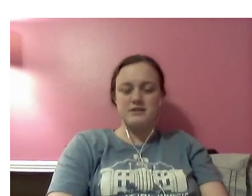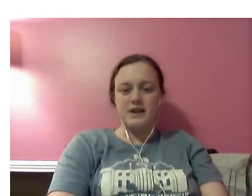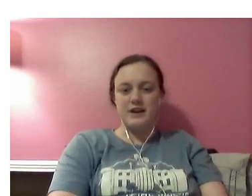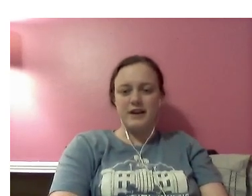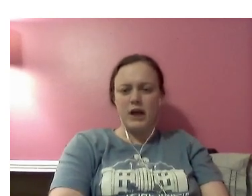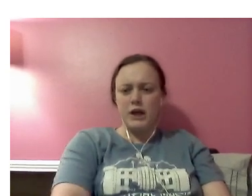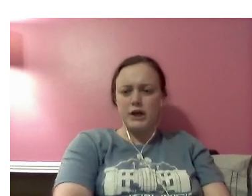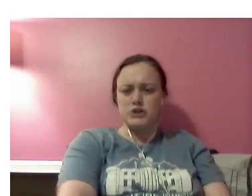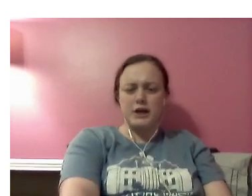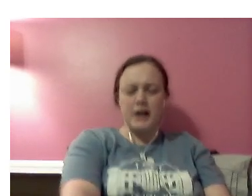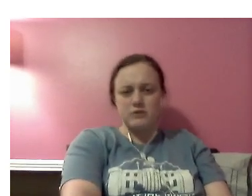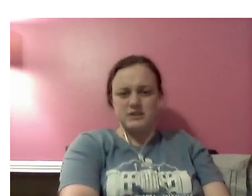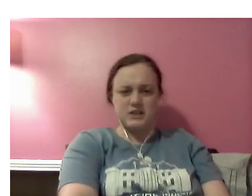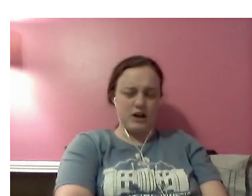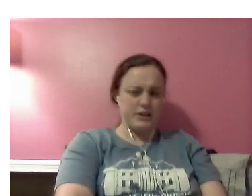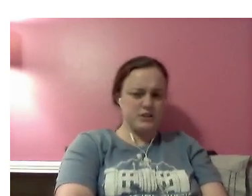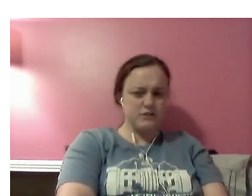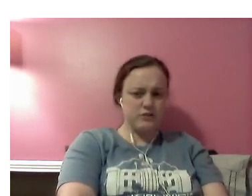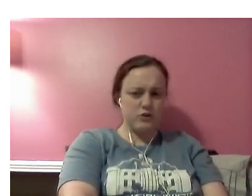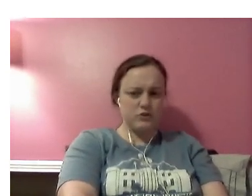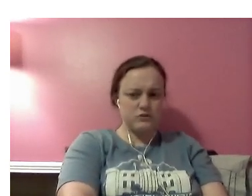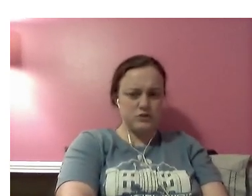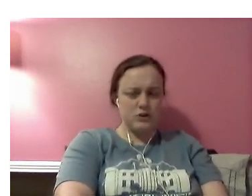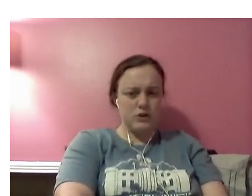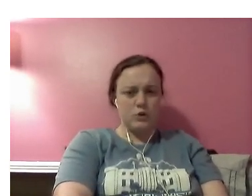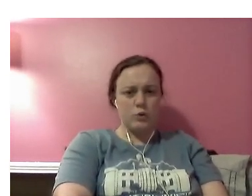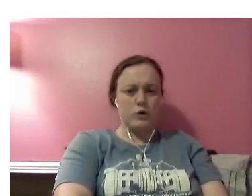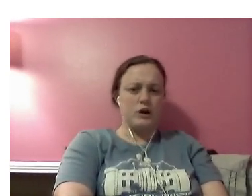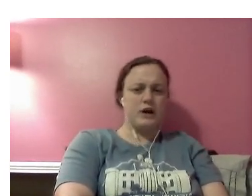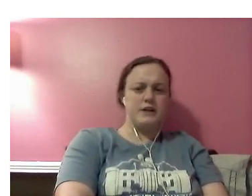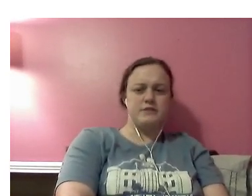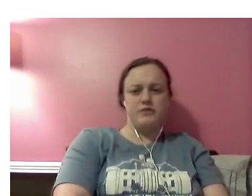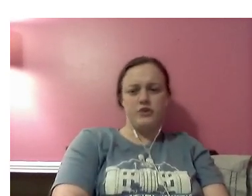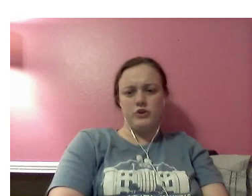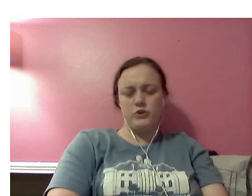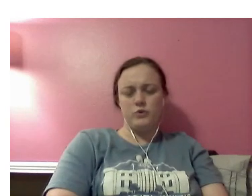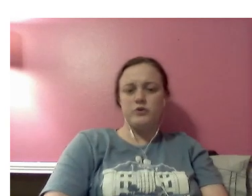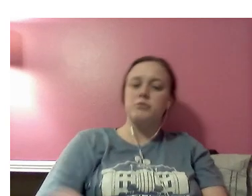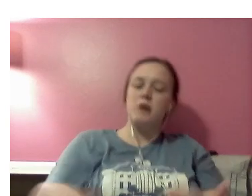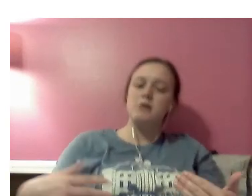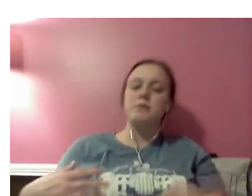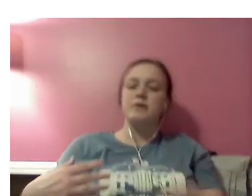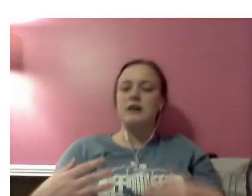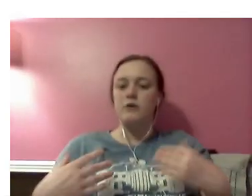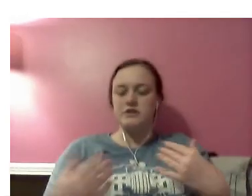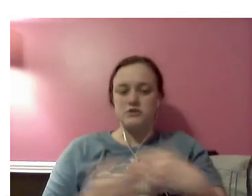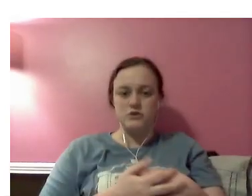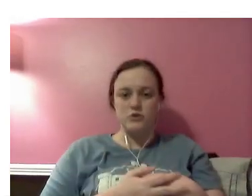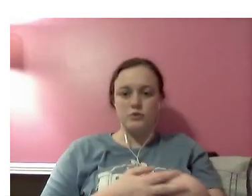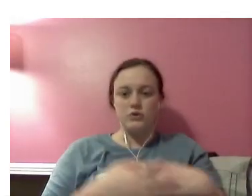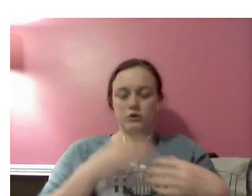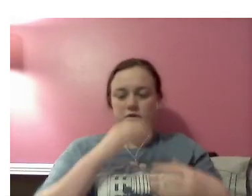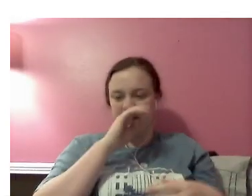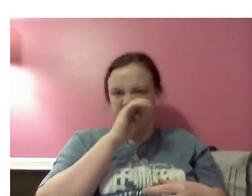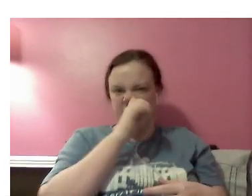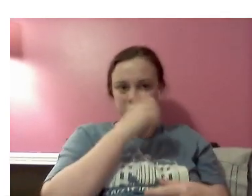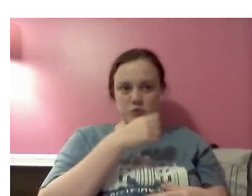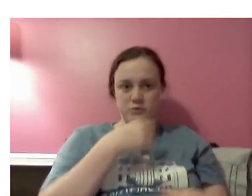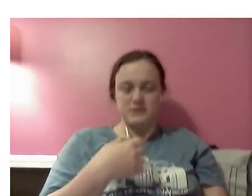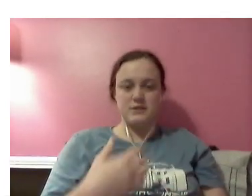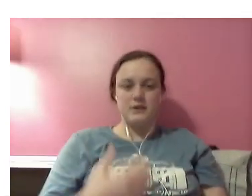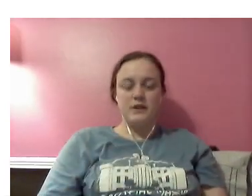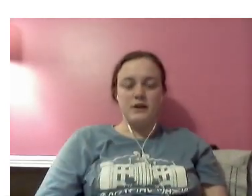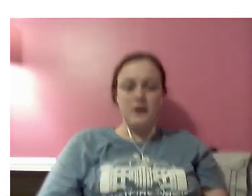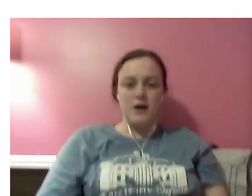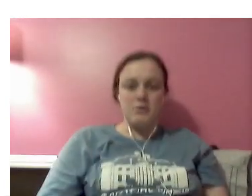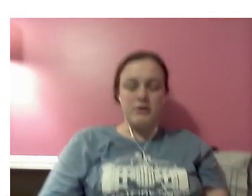typically say, is your house kind of old or kind of new? You're probably going to go to these first